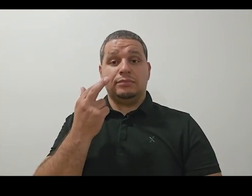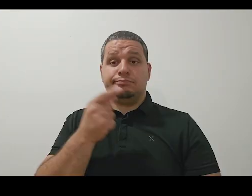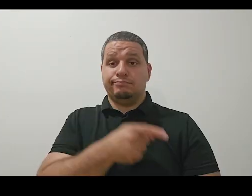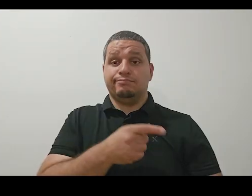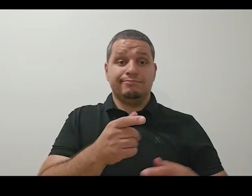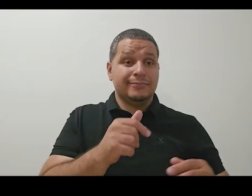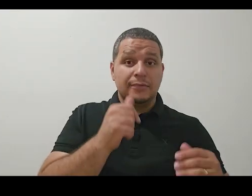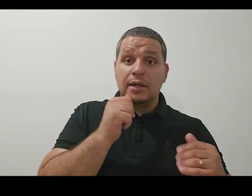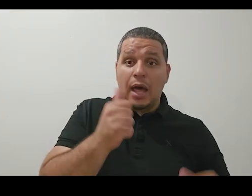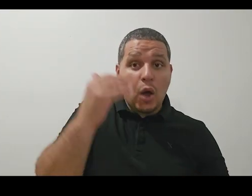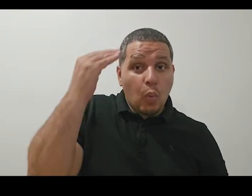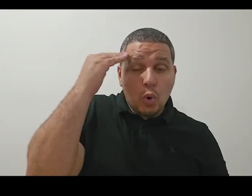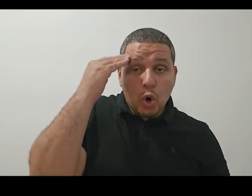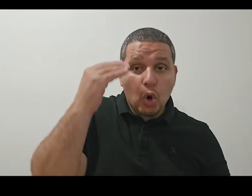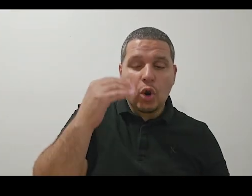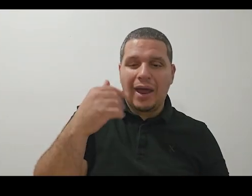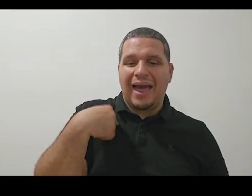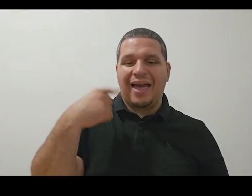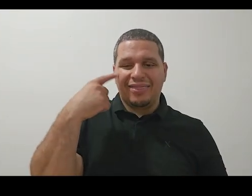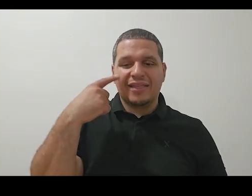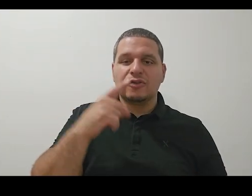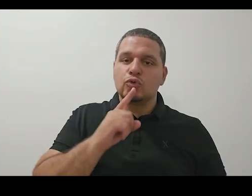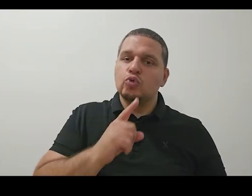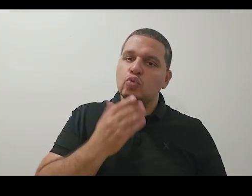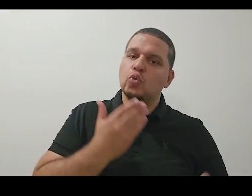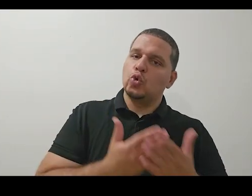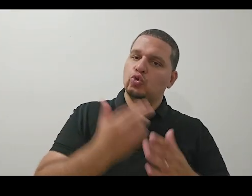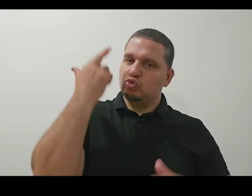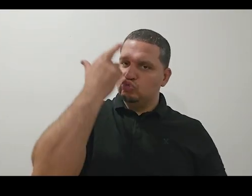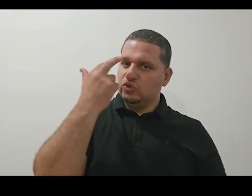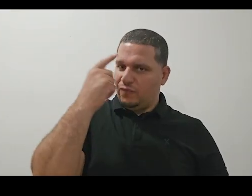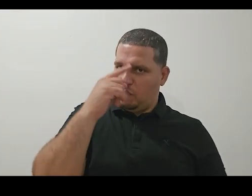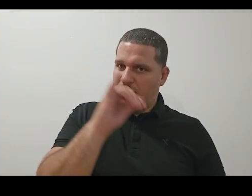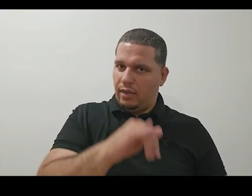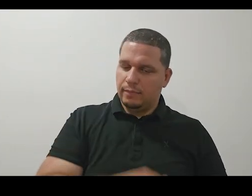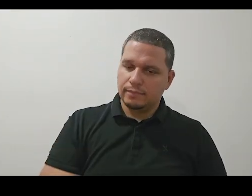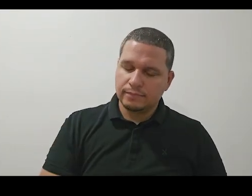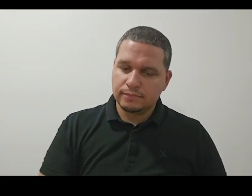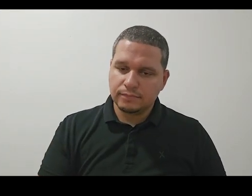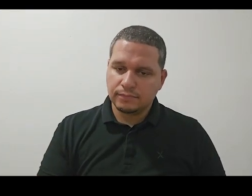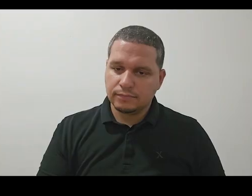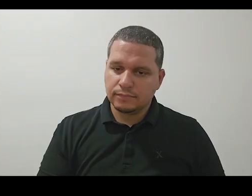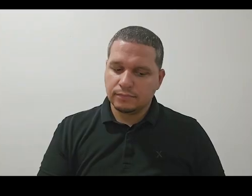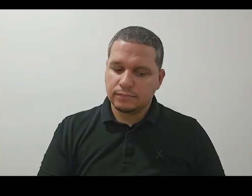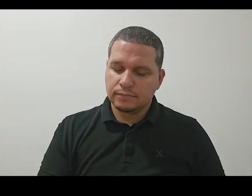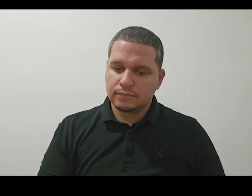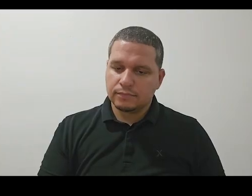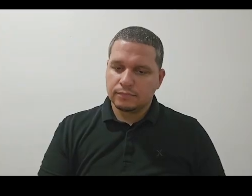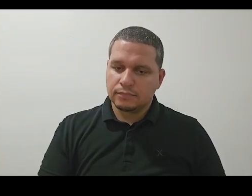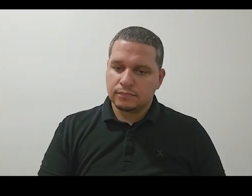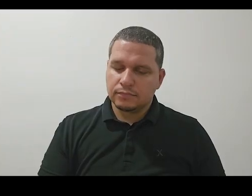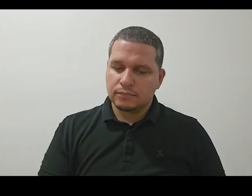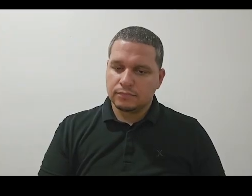the not aware stage, I think there's also very good reasons for that.